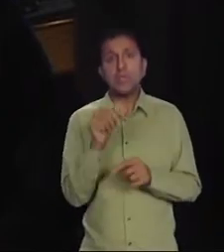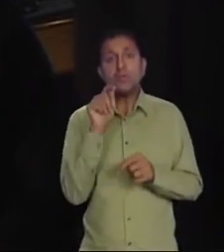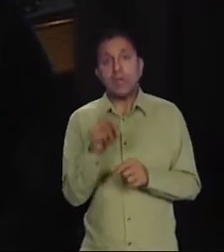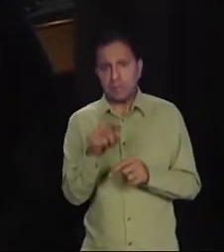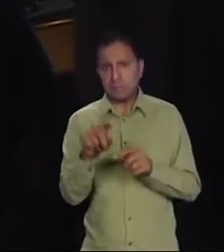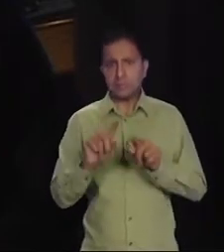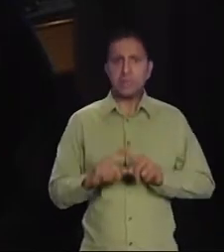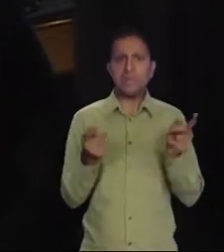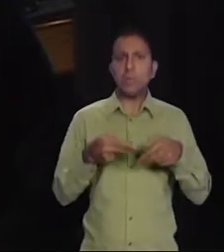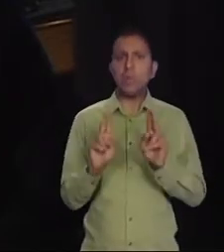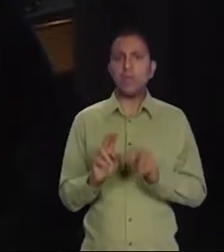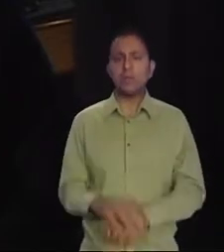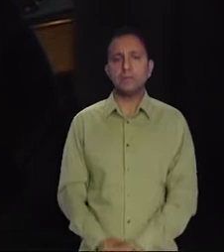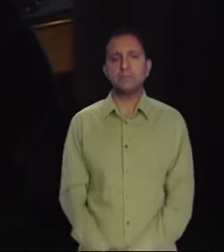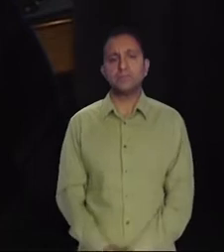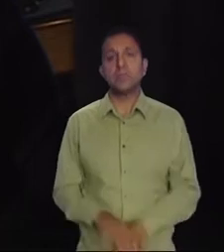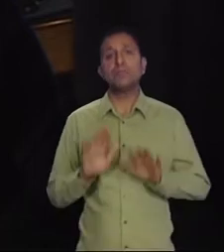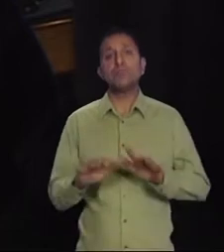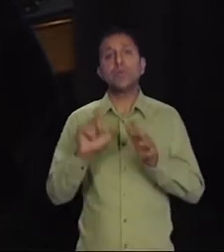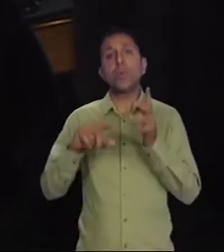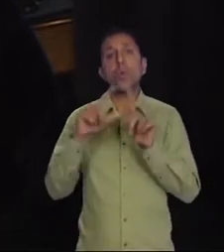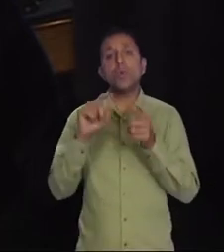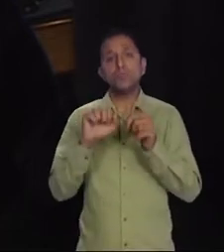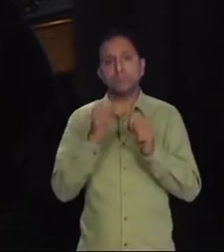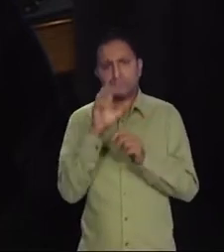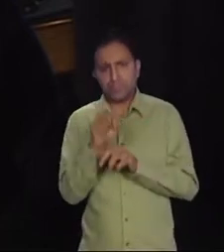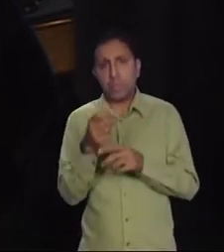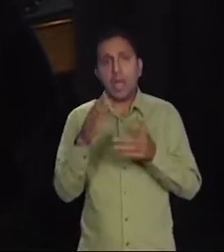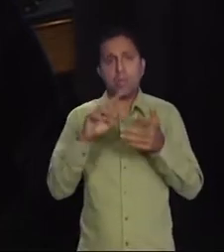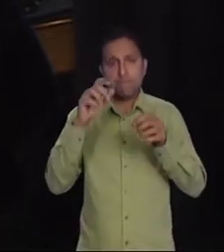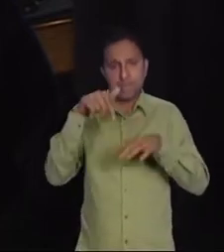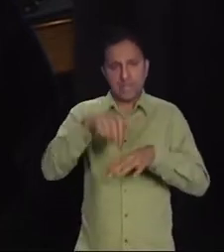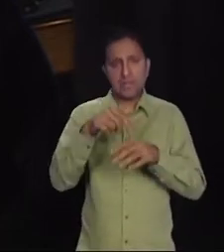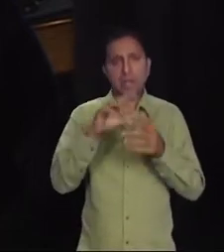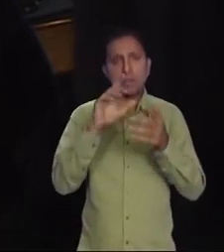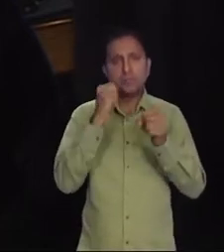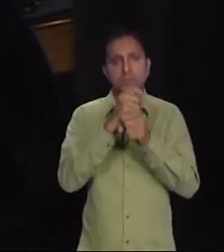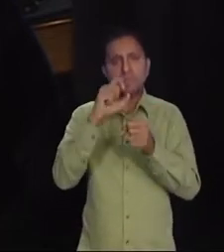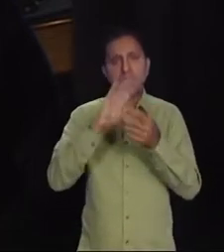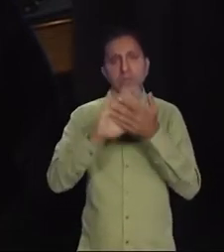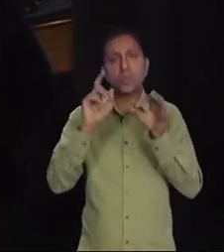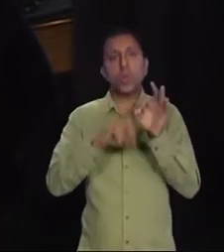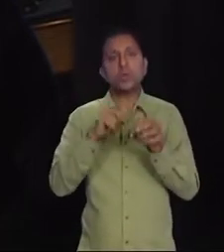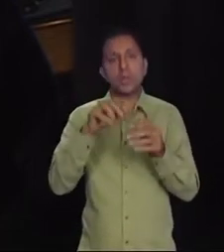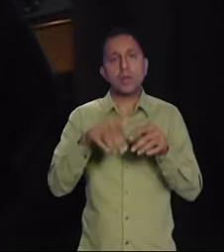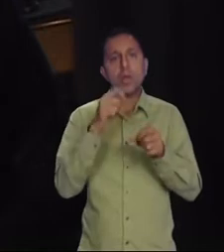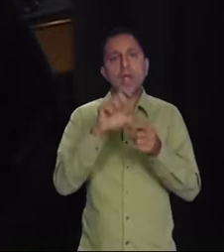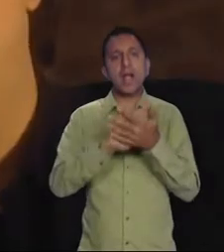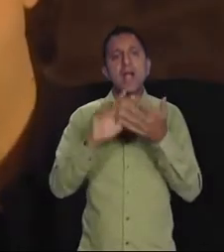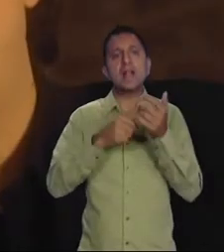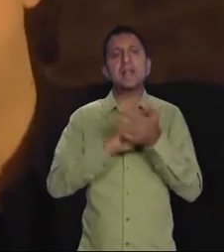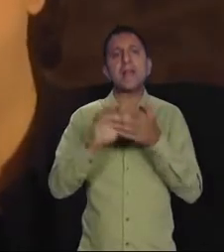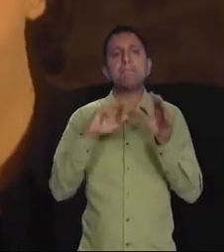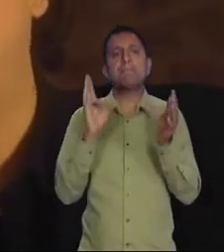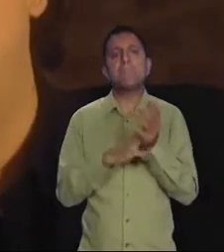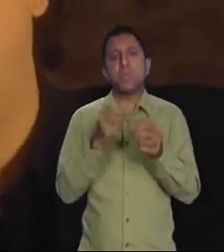Cheltenham. Originally, this was called the Government Code and Cipher School, and they were all trained up on the kind of codes that we're going to have to tackle ourselves. To